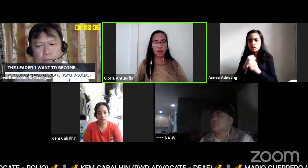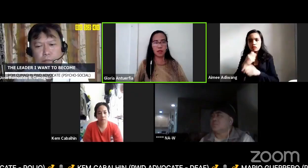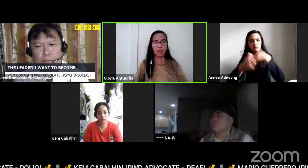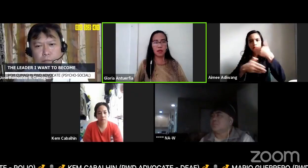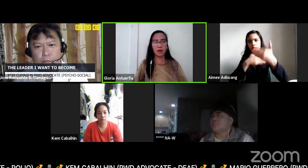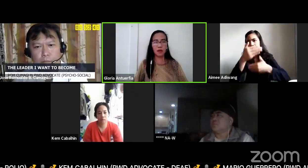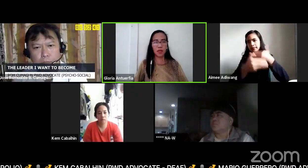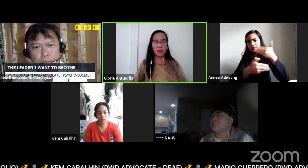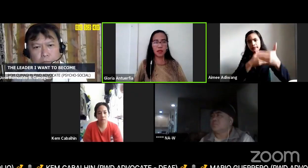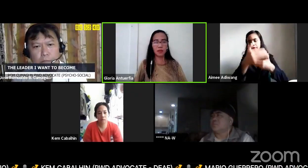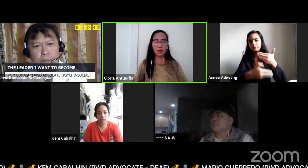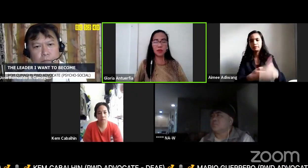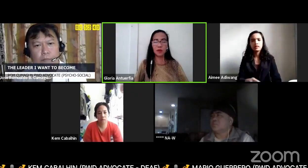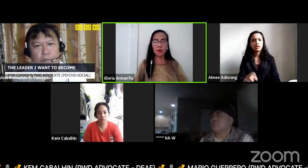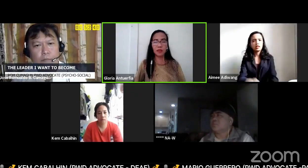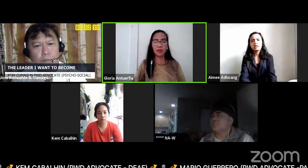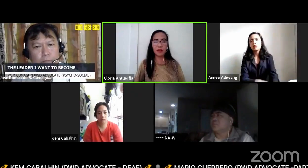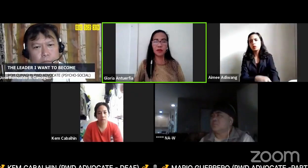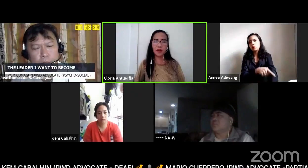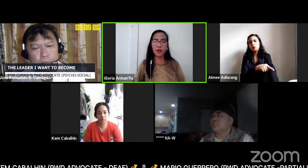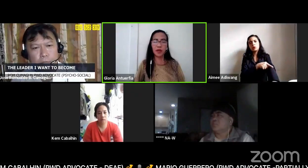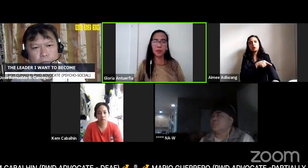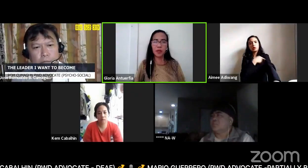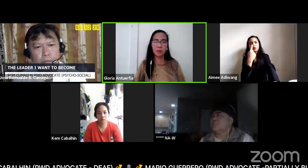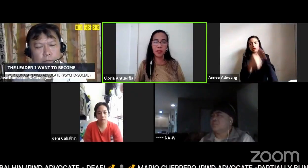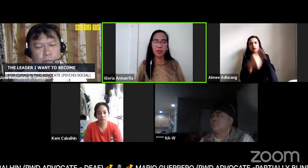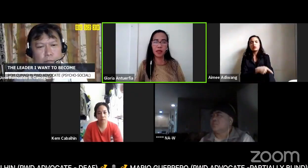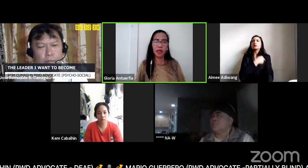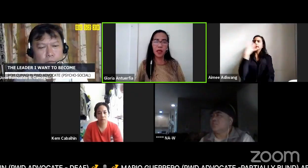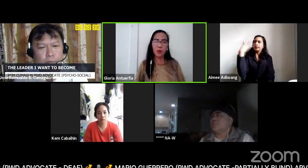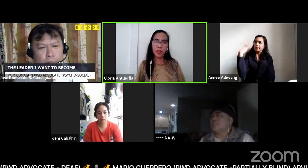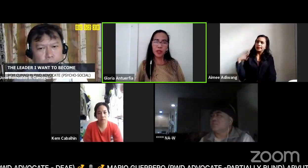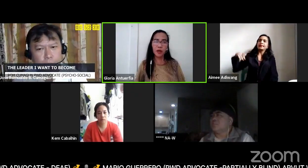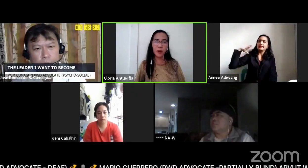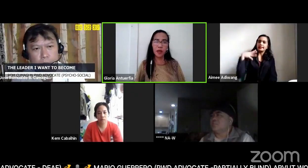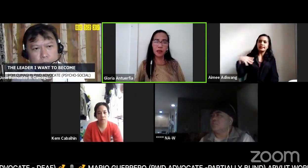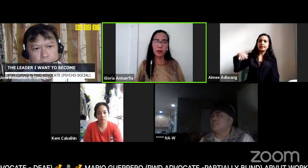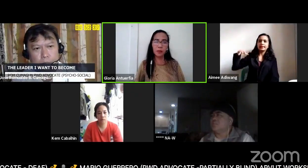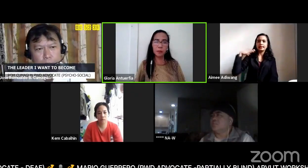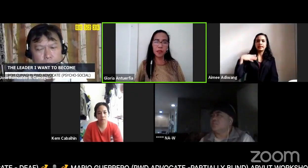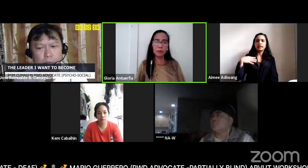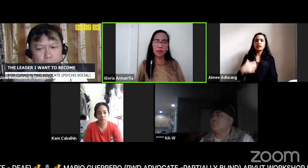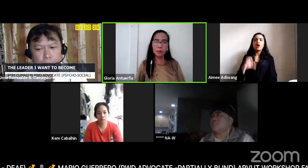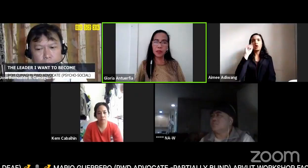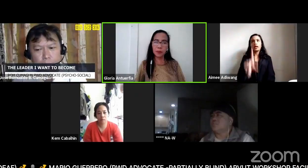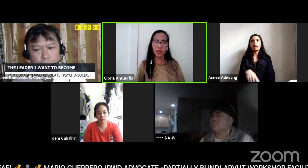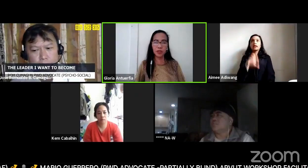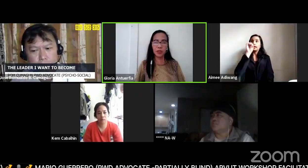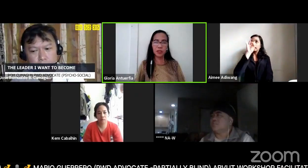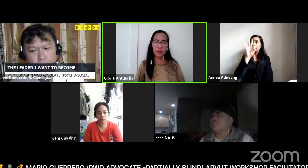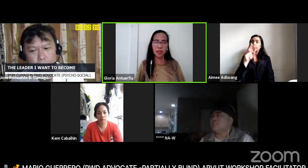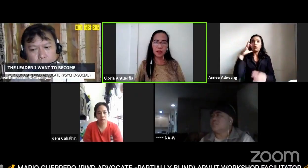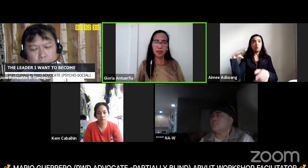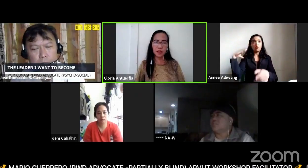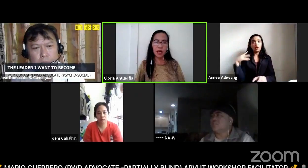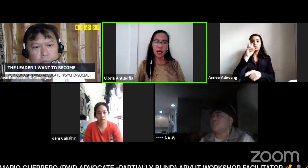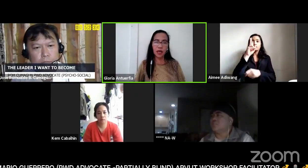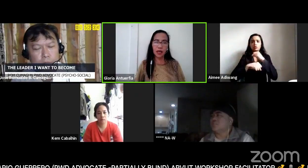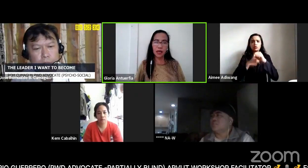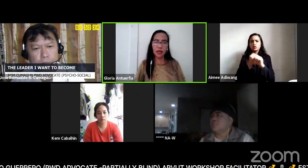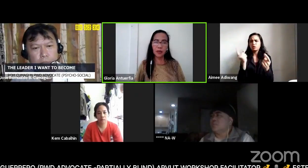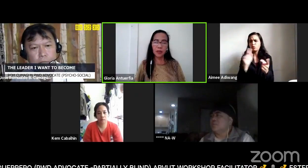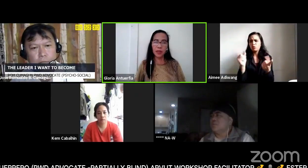long waiting. Long waiting. So yung long waiting na yun, ayun, ano yung mga pwedeng gawin ng mga PW, ng mga persons with